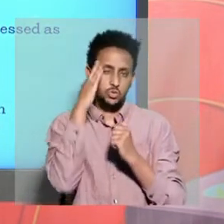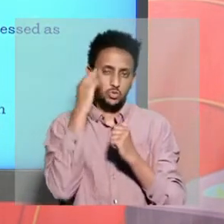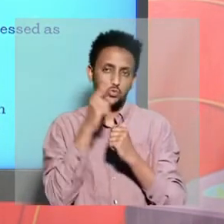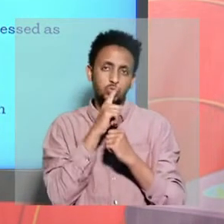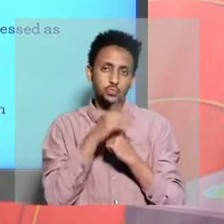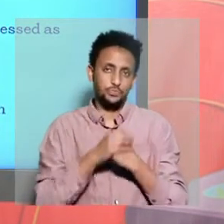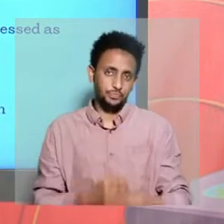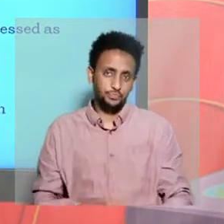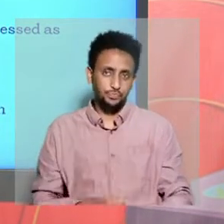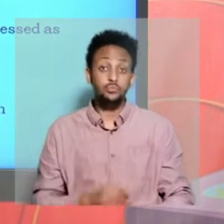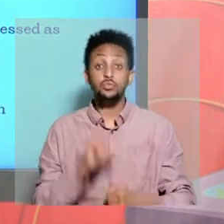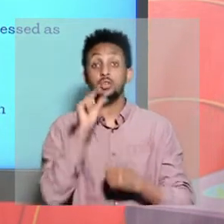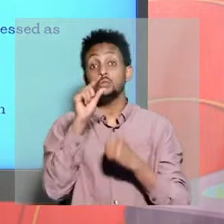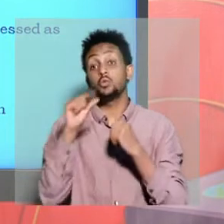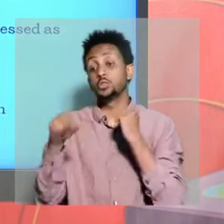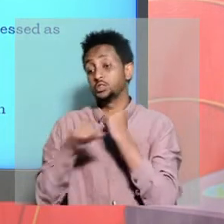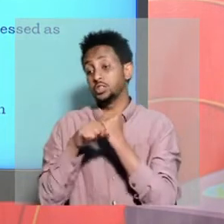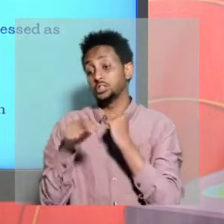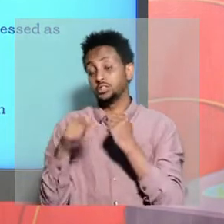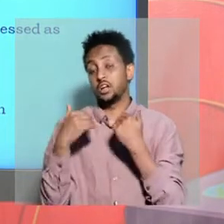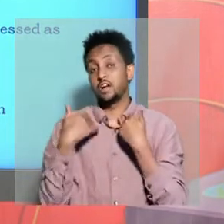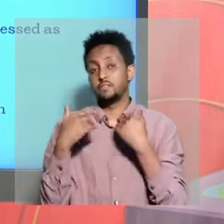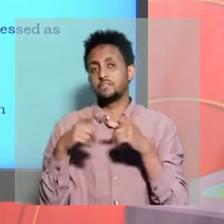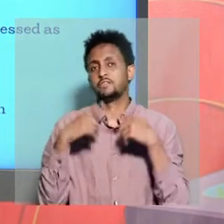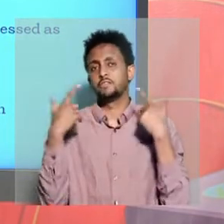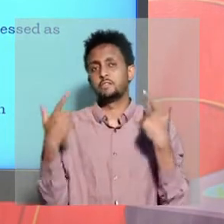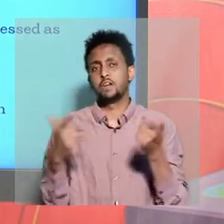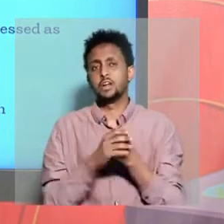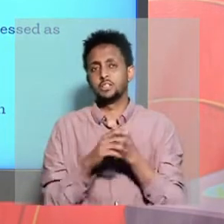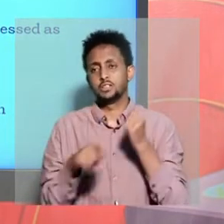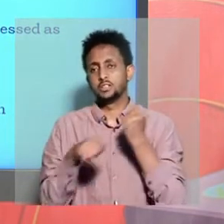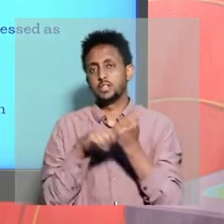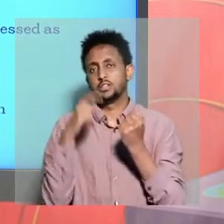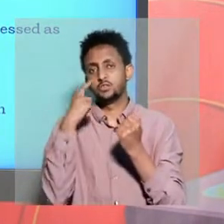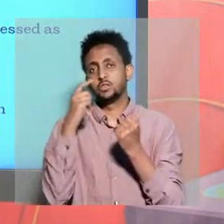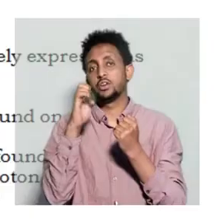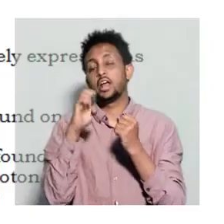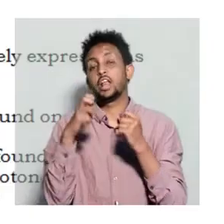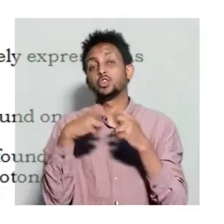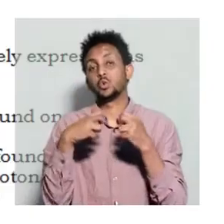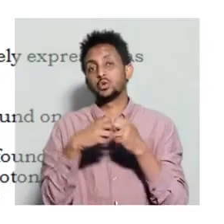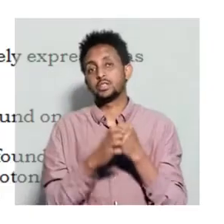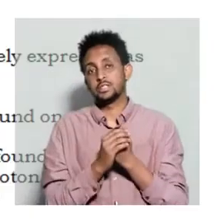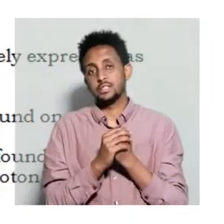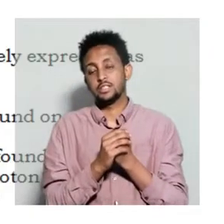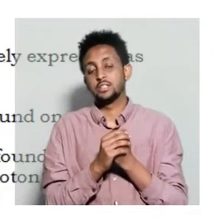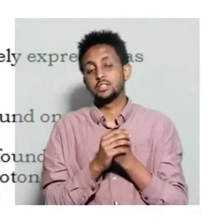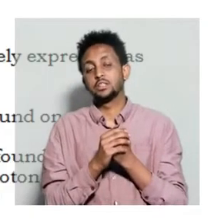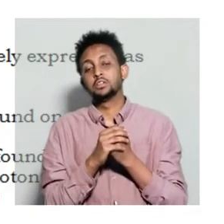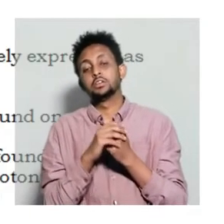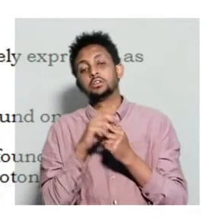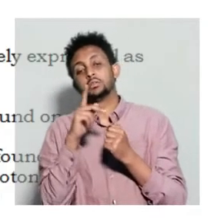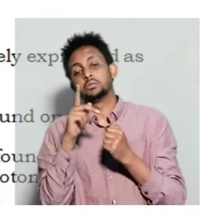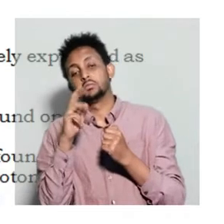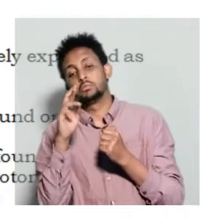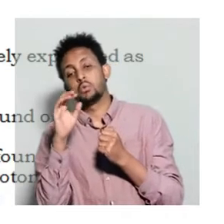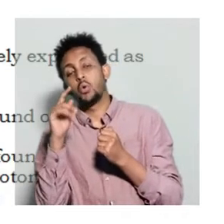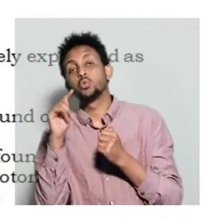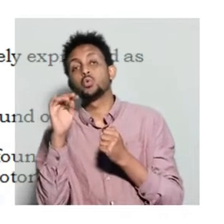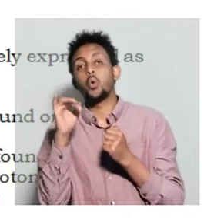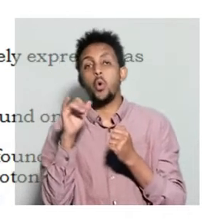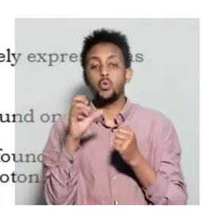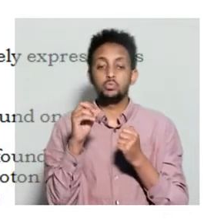true, and the smallest charge ever exists so far is the charge found on electrons and protons, except quarks